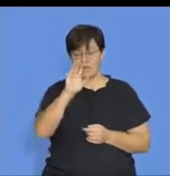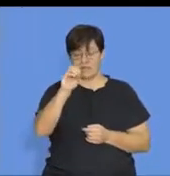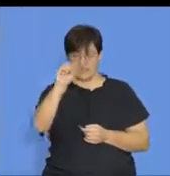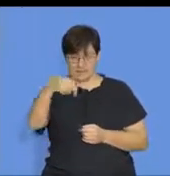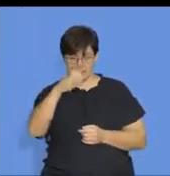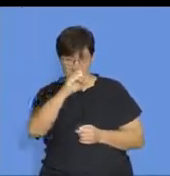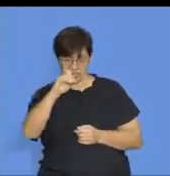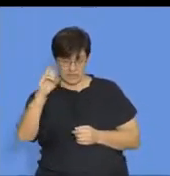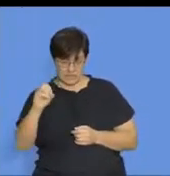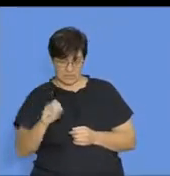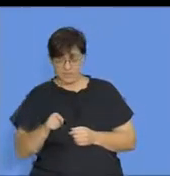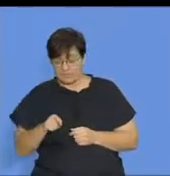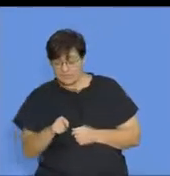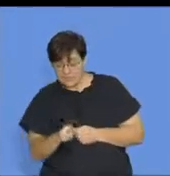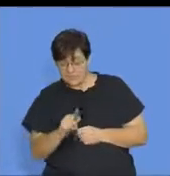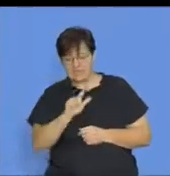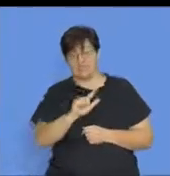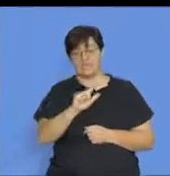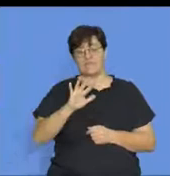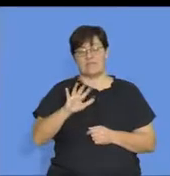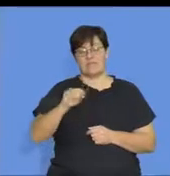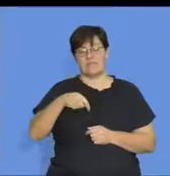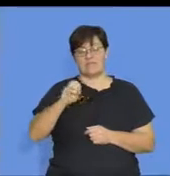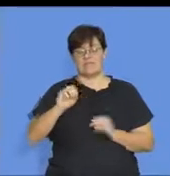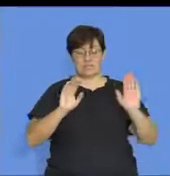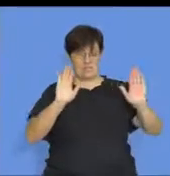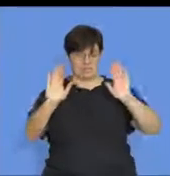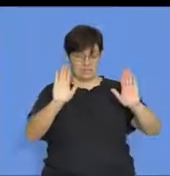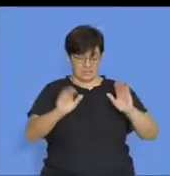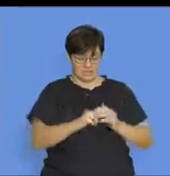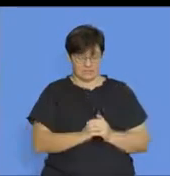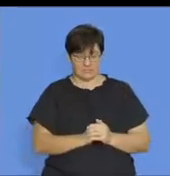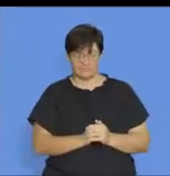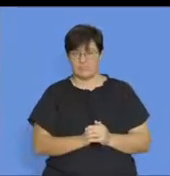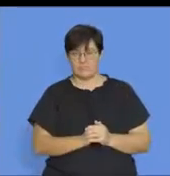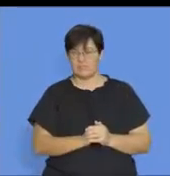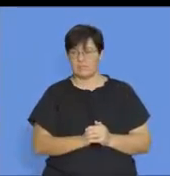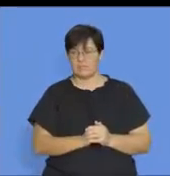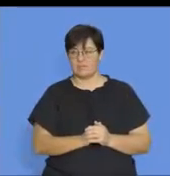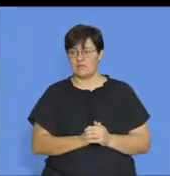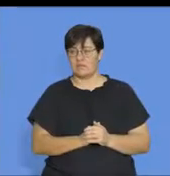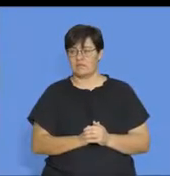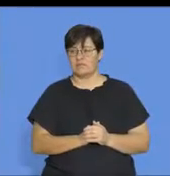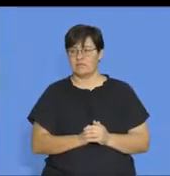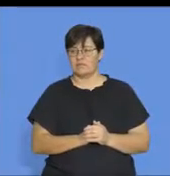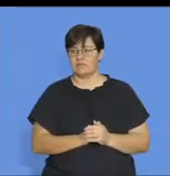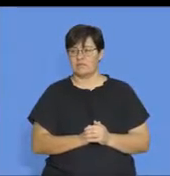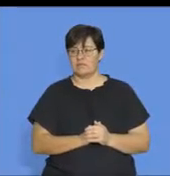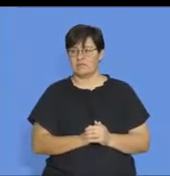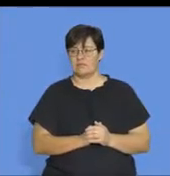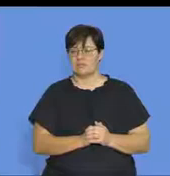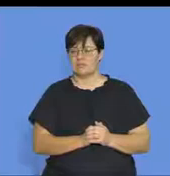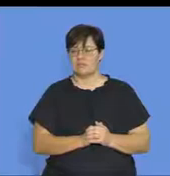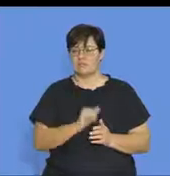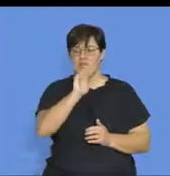go. Craig was 90,000, Candace was 75,000. So let's fill that in,